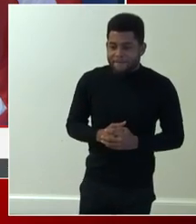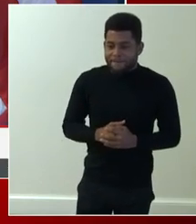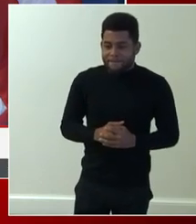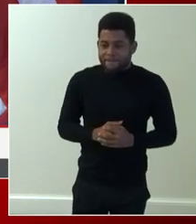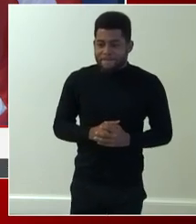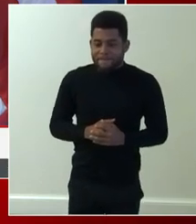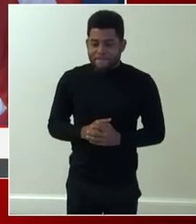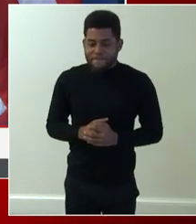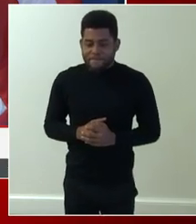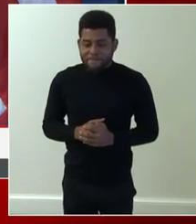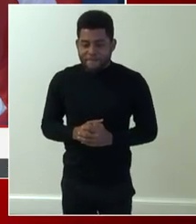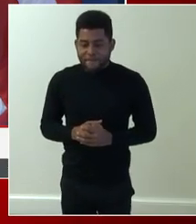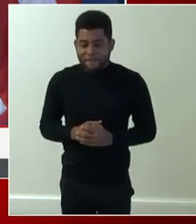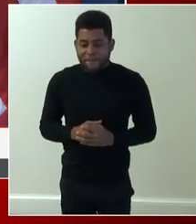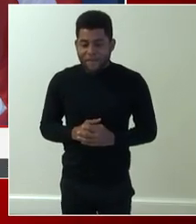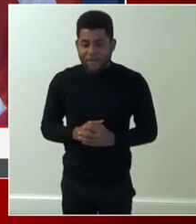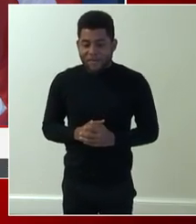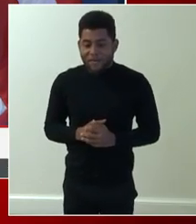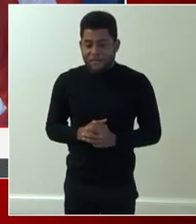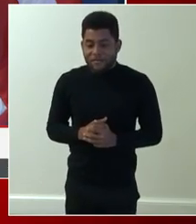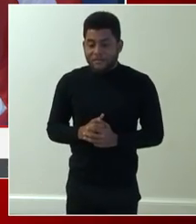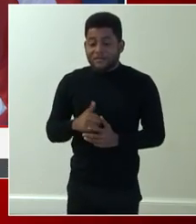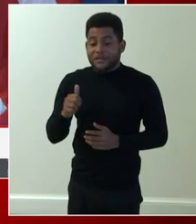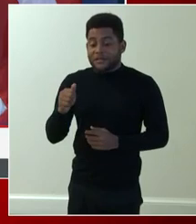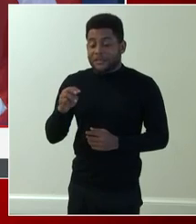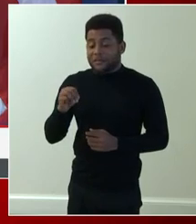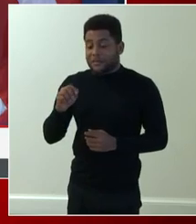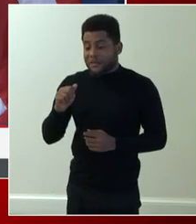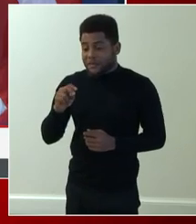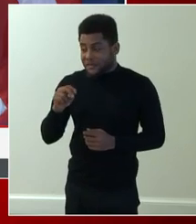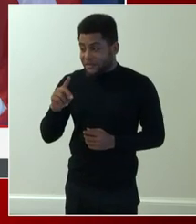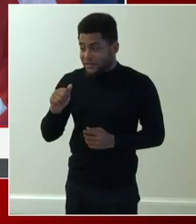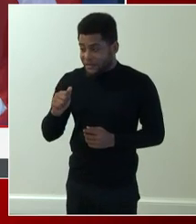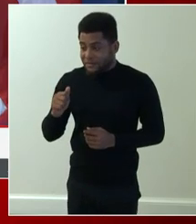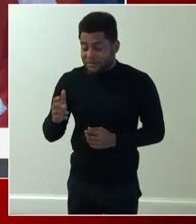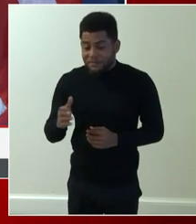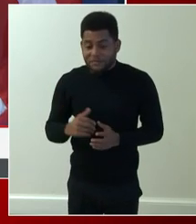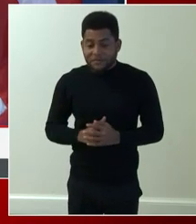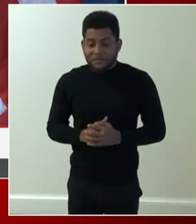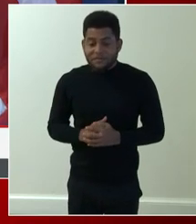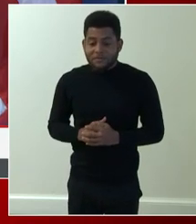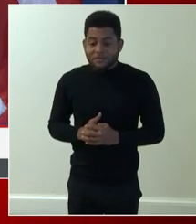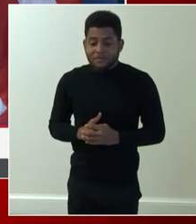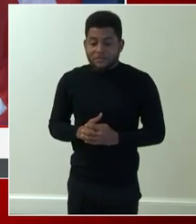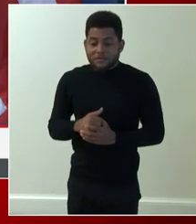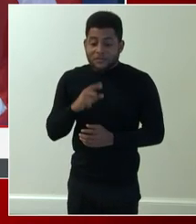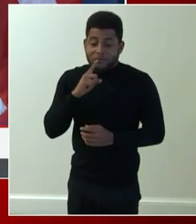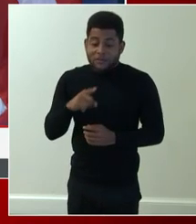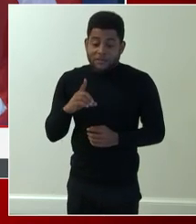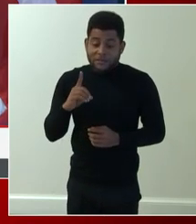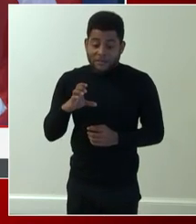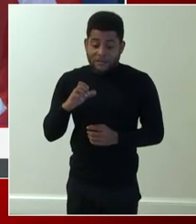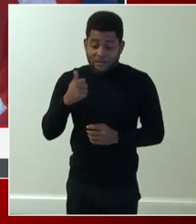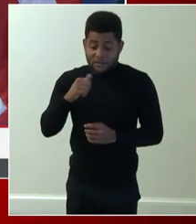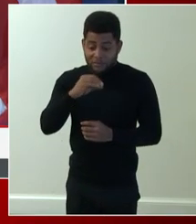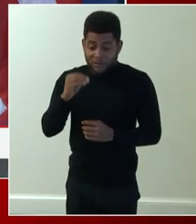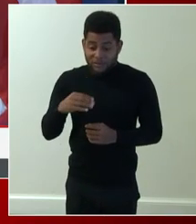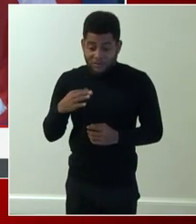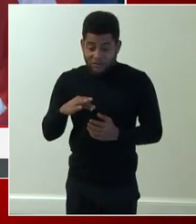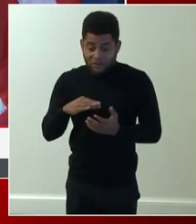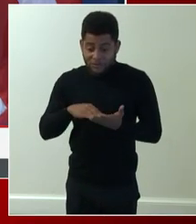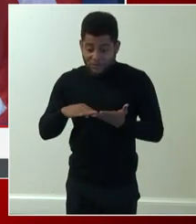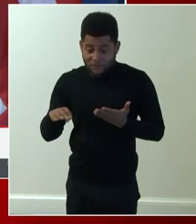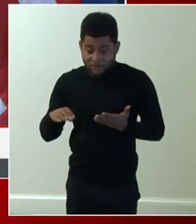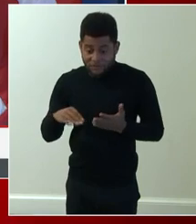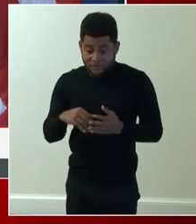Who did I call? I called on Amanda next. Thank you. Is DC testing 10% of its students each week, which I believe is the